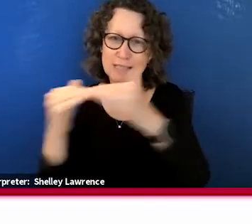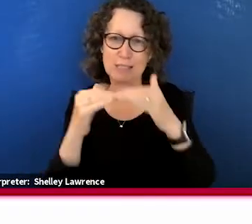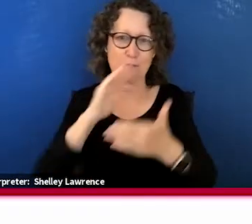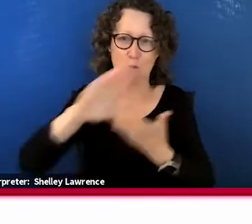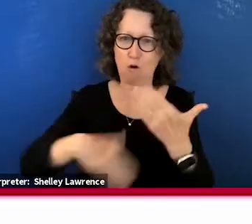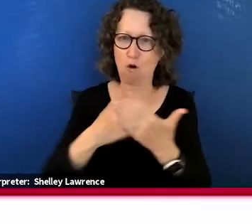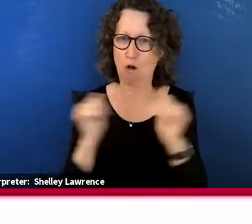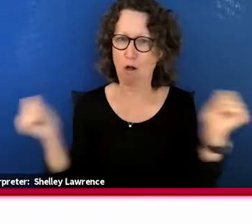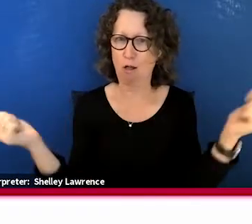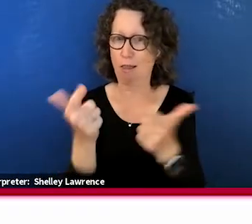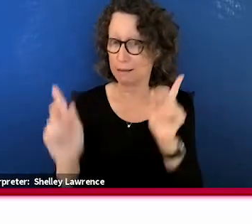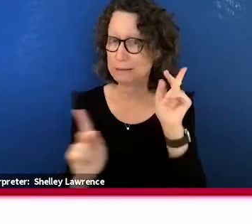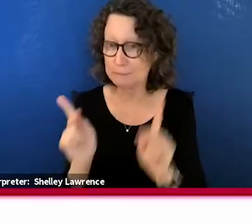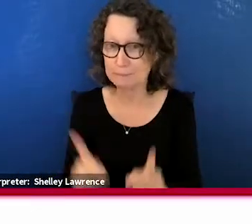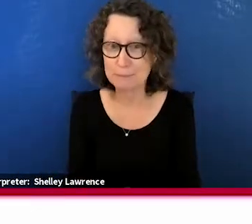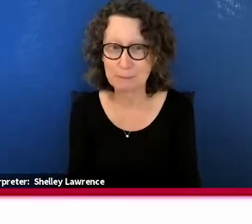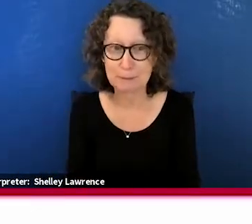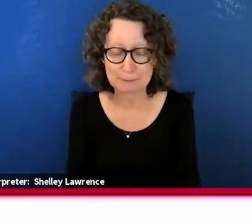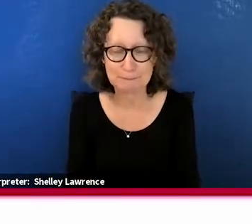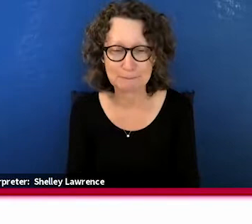all.